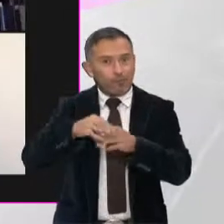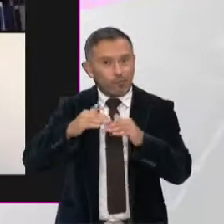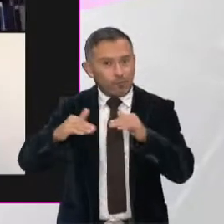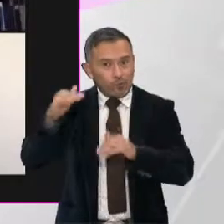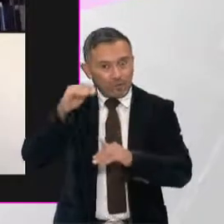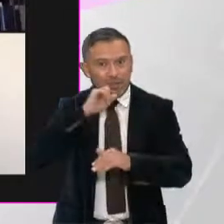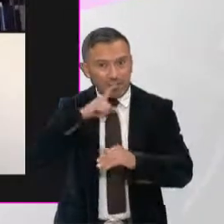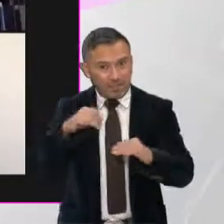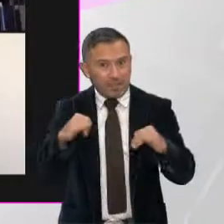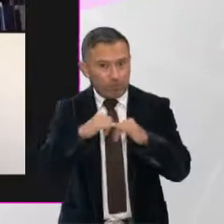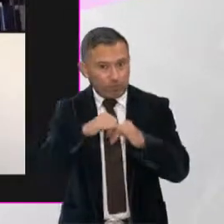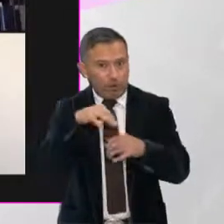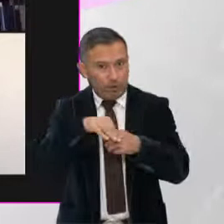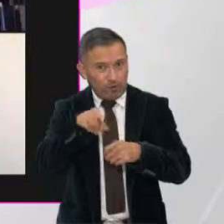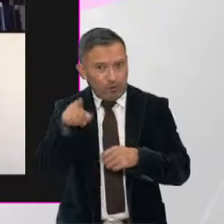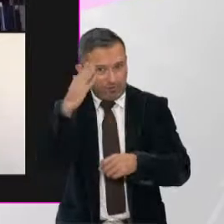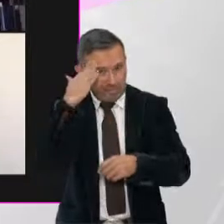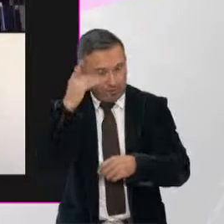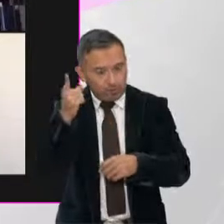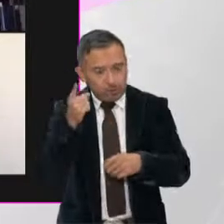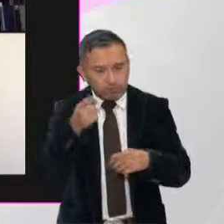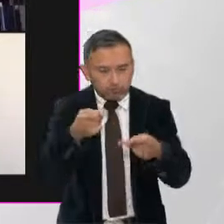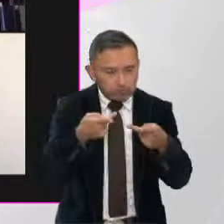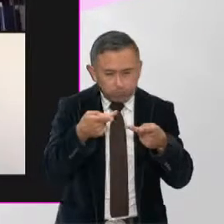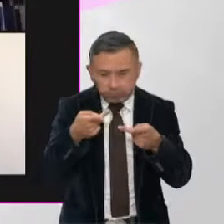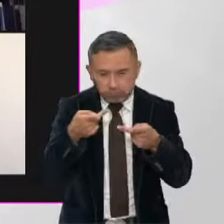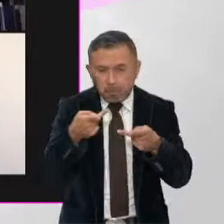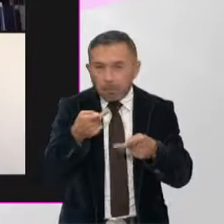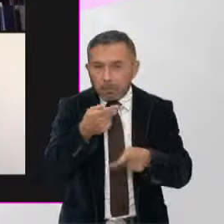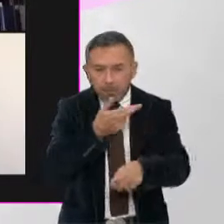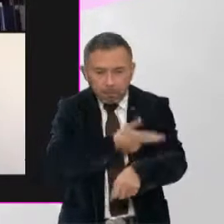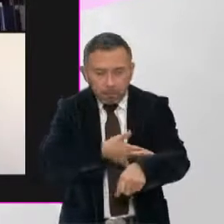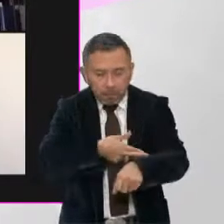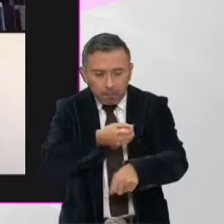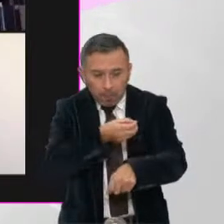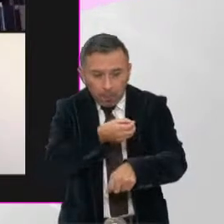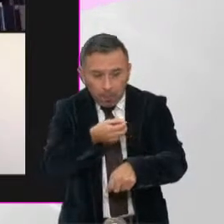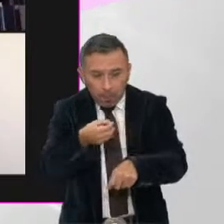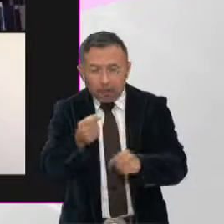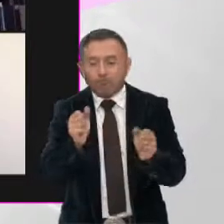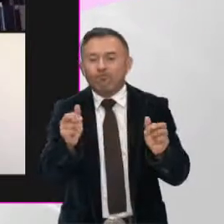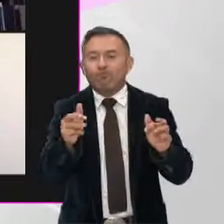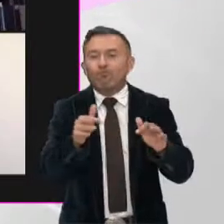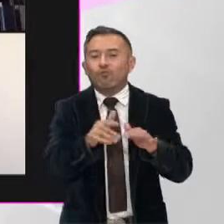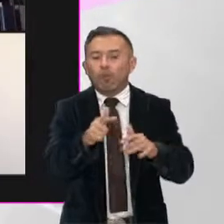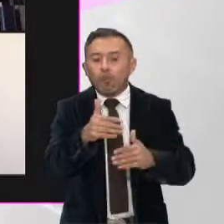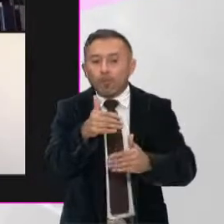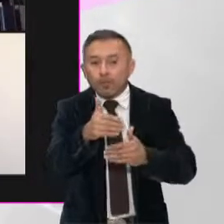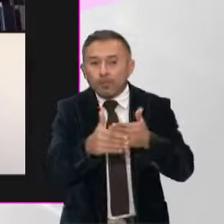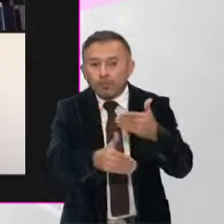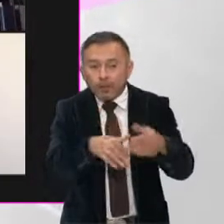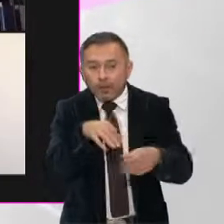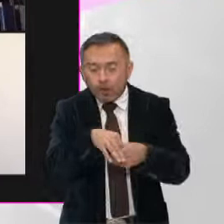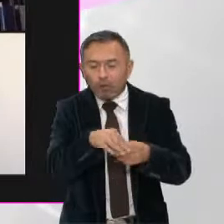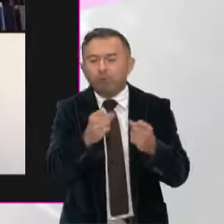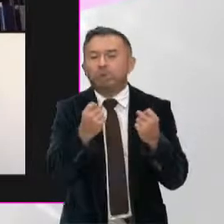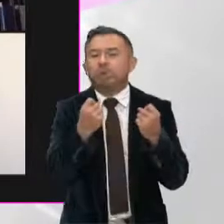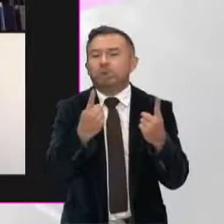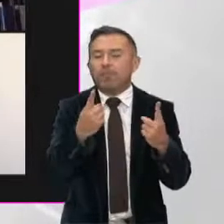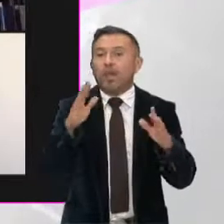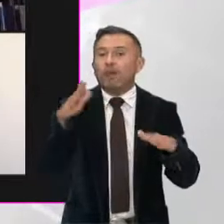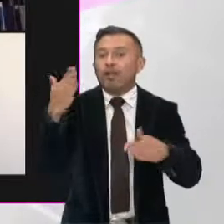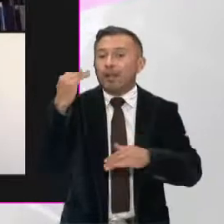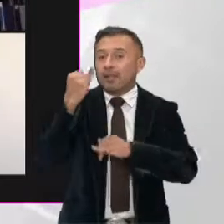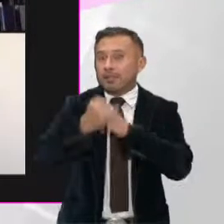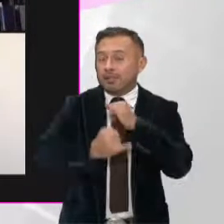the efforts, the electoral court and the authorities have been able to organize a process that